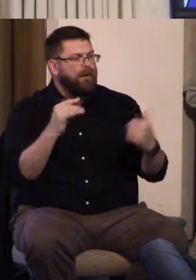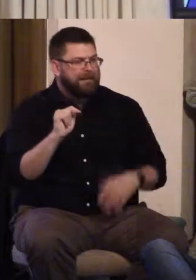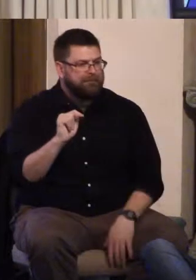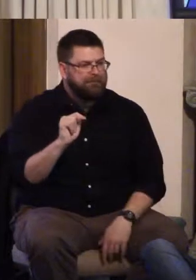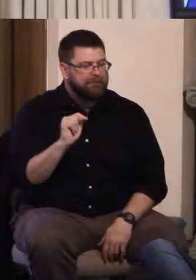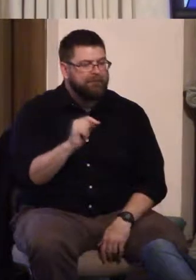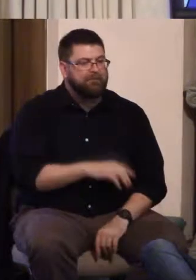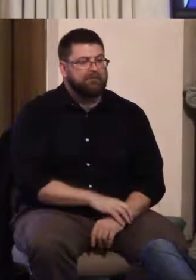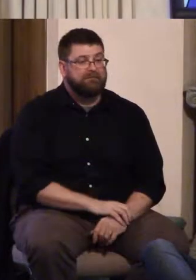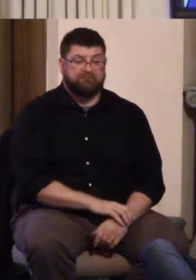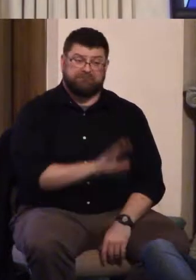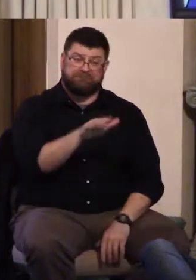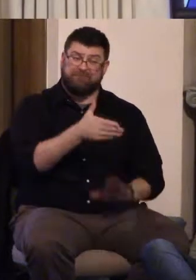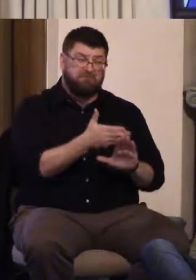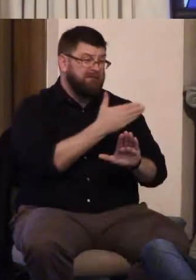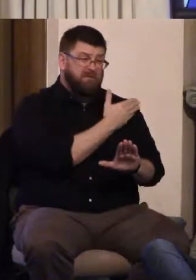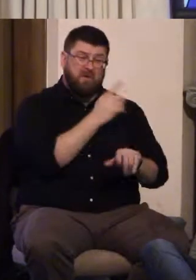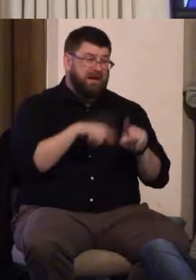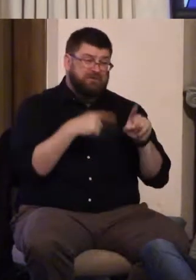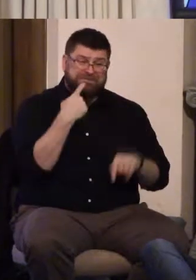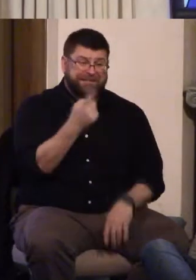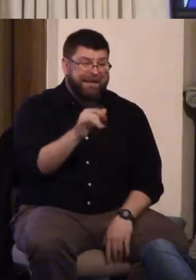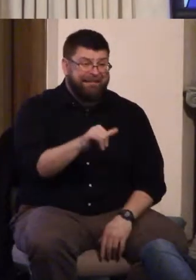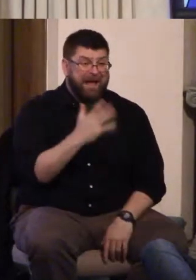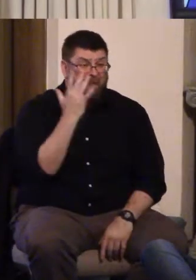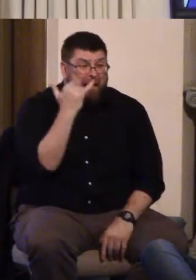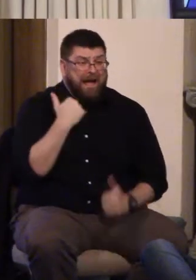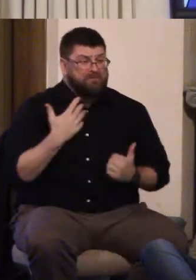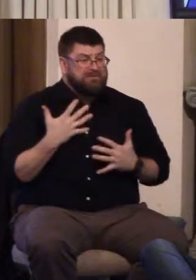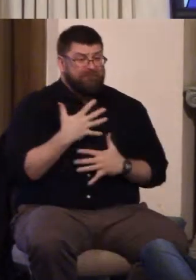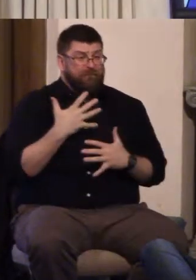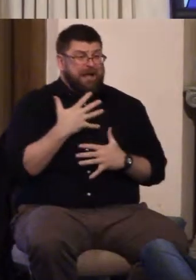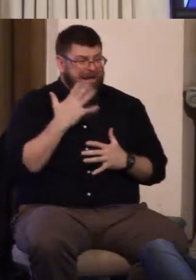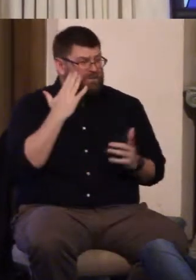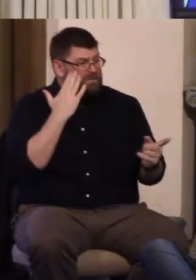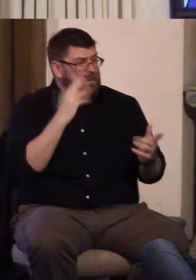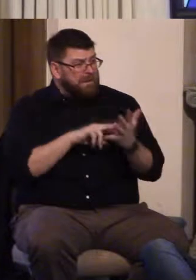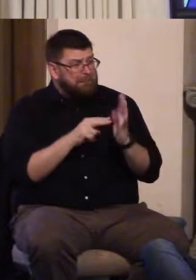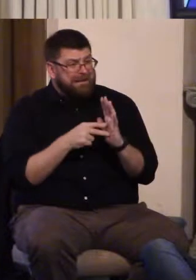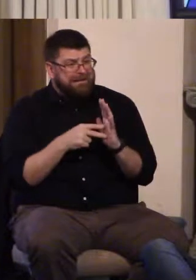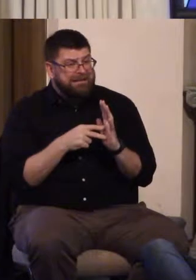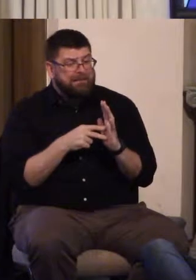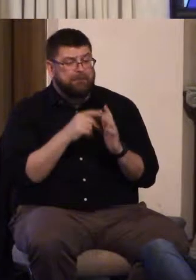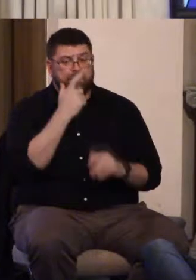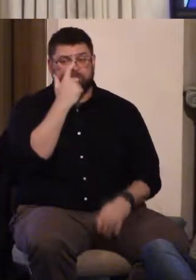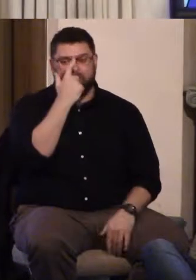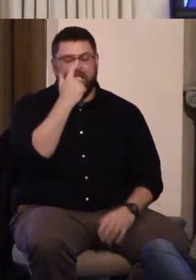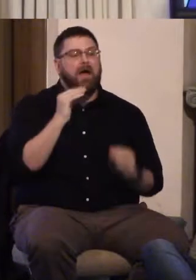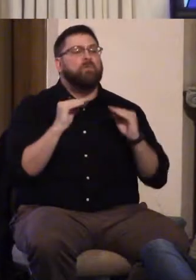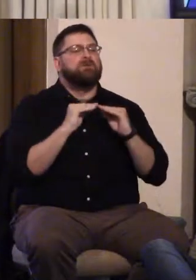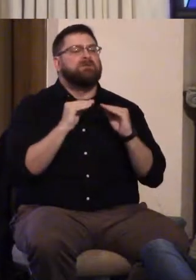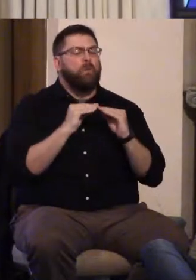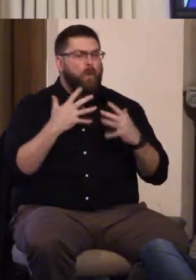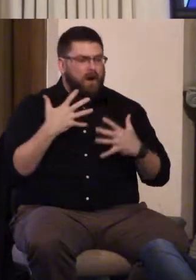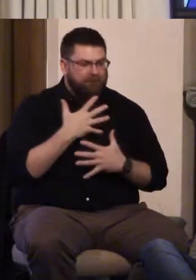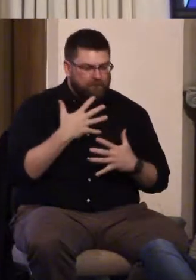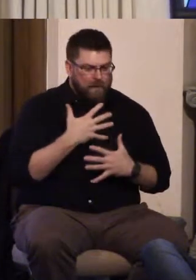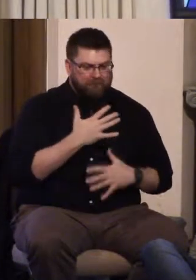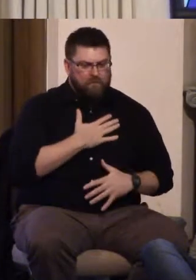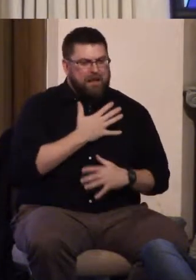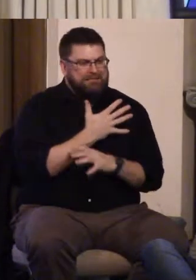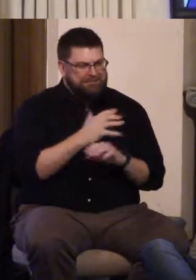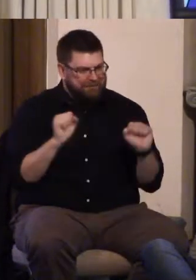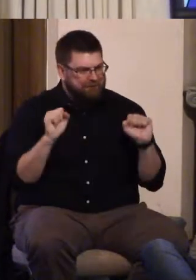Bring it. I couldn't say that before because I was too afraid. Do you know what I'm talking about? I was more afraid for